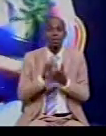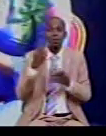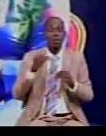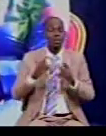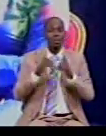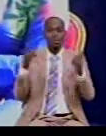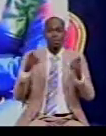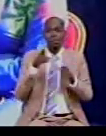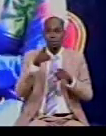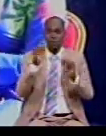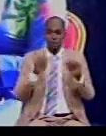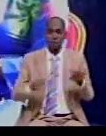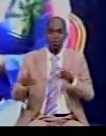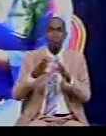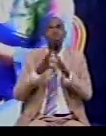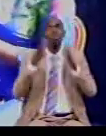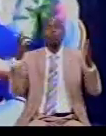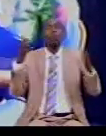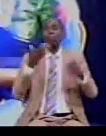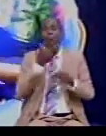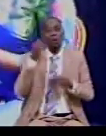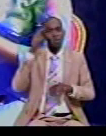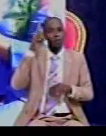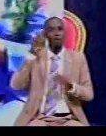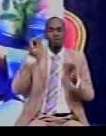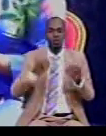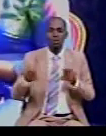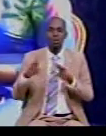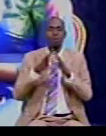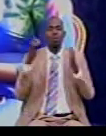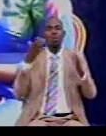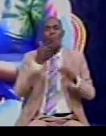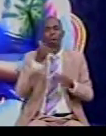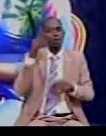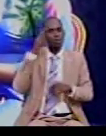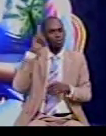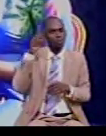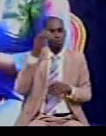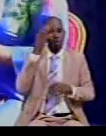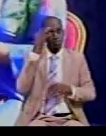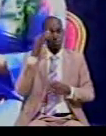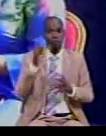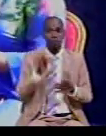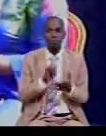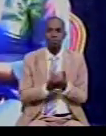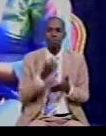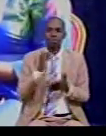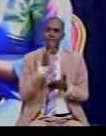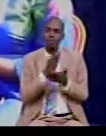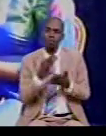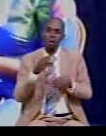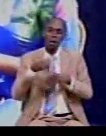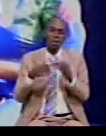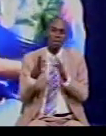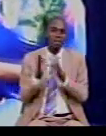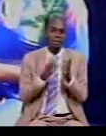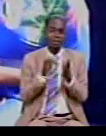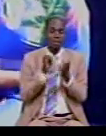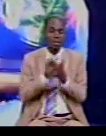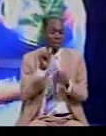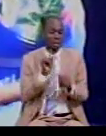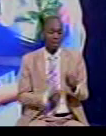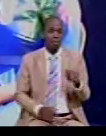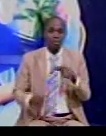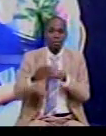him. You know, Gideon, there is something about Jesus that each passing day, you get to know something new about Jesus that you would never think